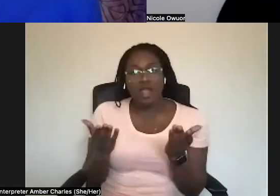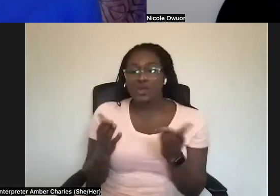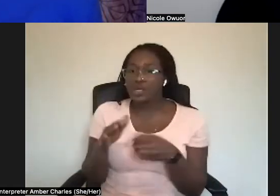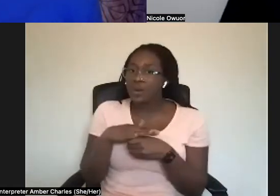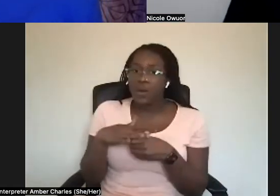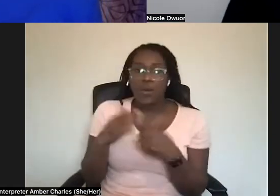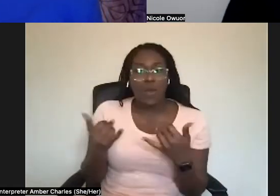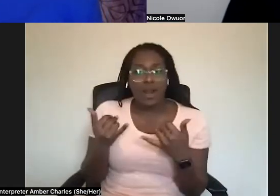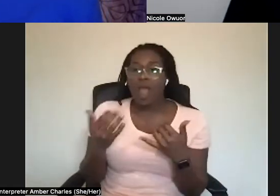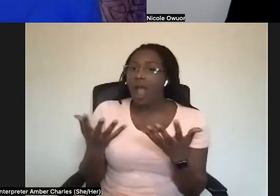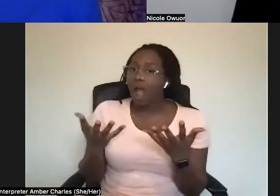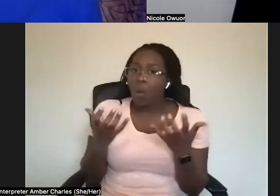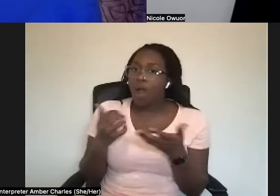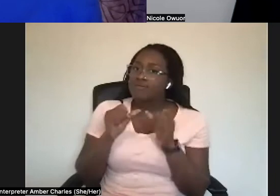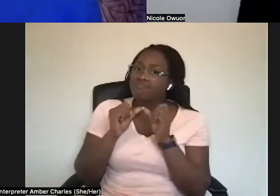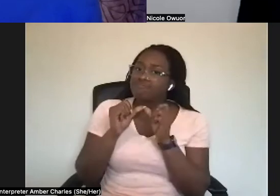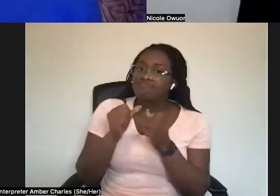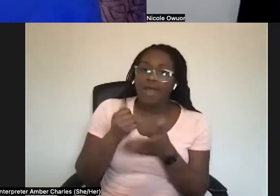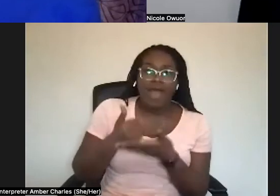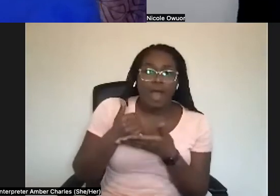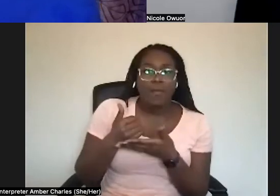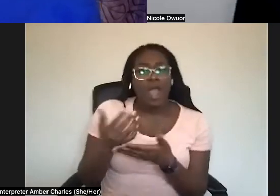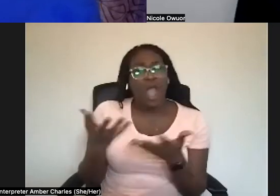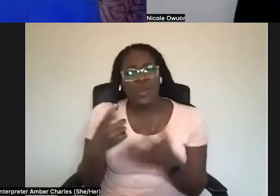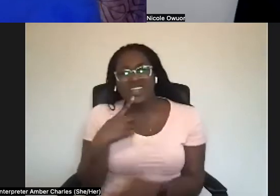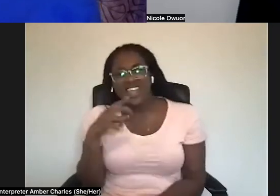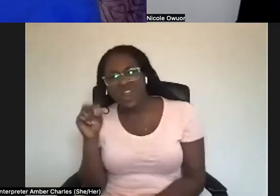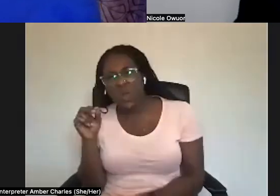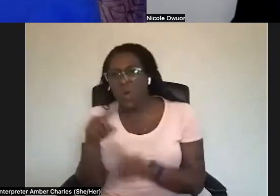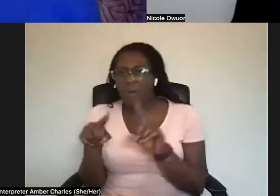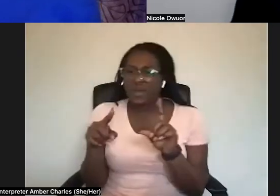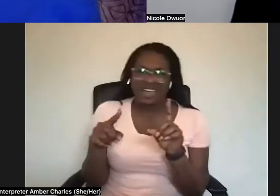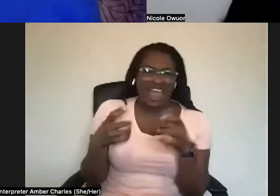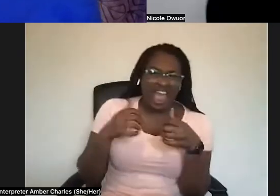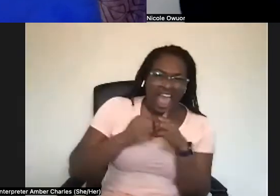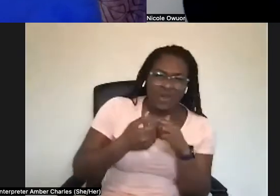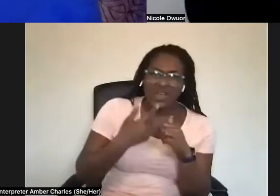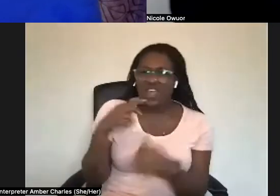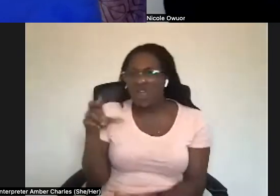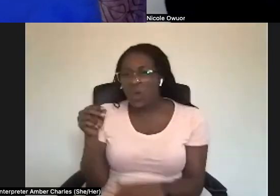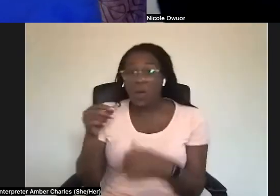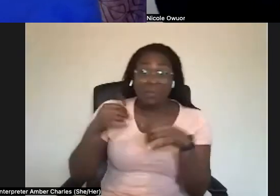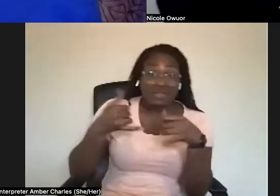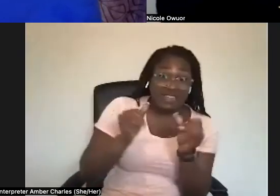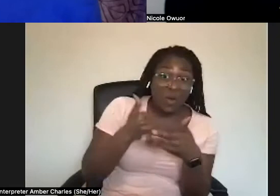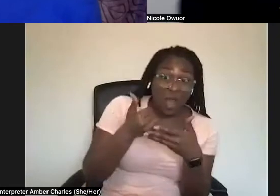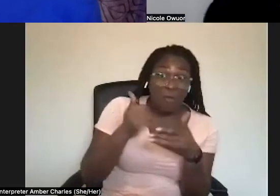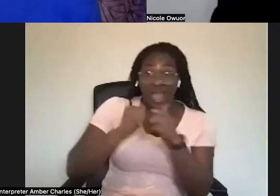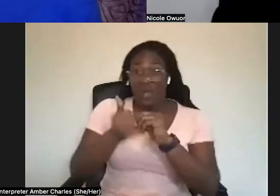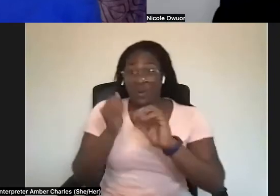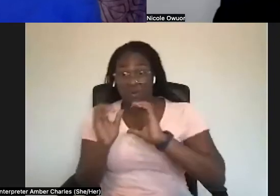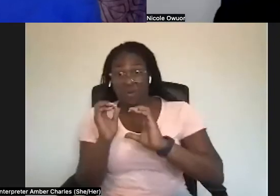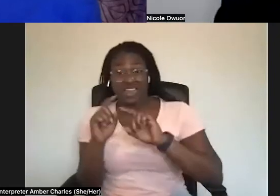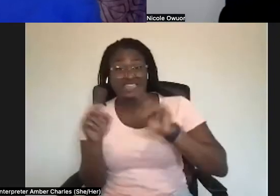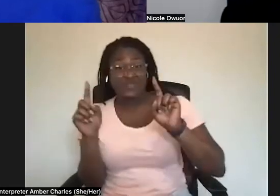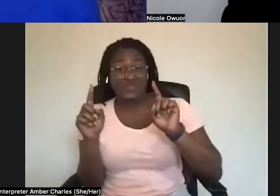but I know I should say no. So how could I say no, but still help in this other way? Or how can I communicate this differently, putting